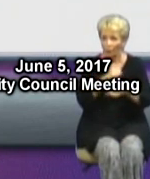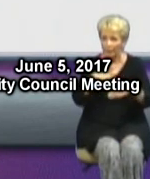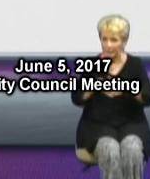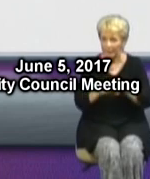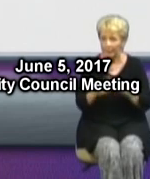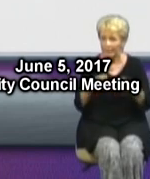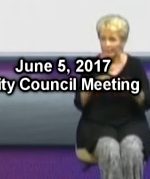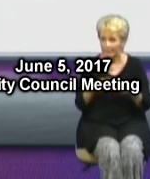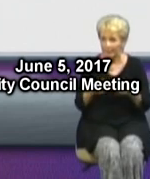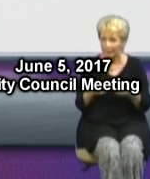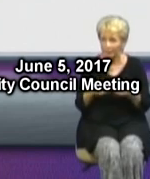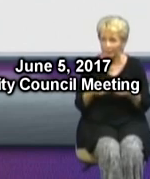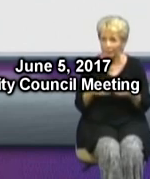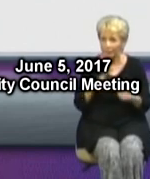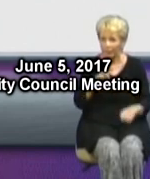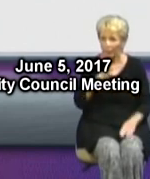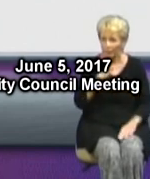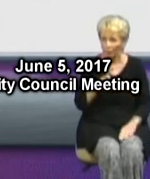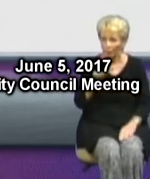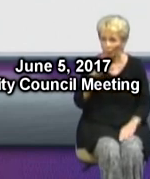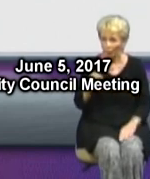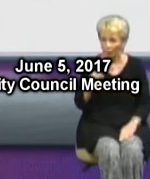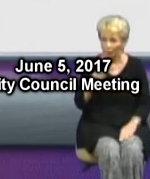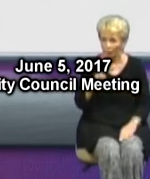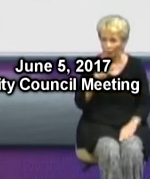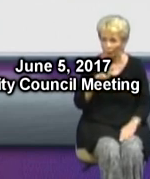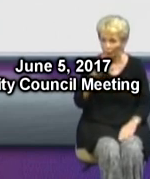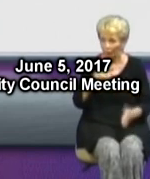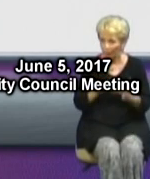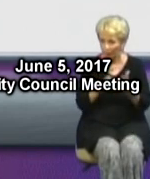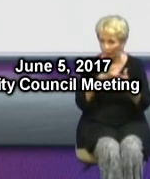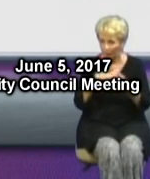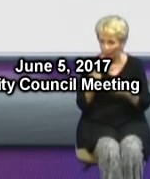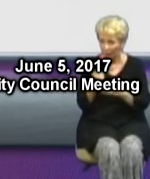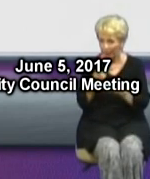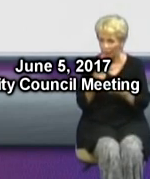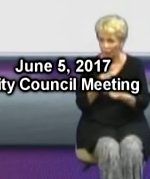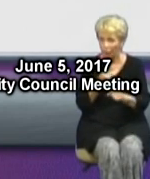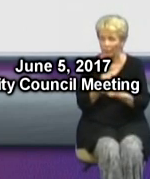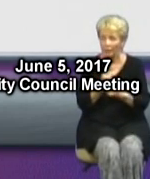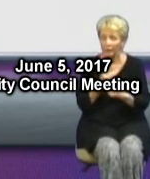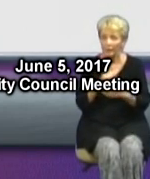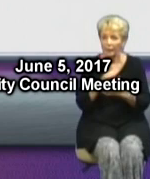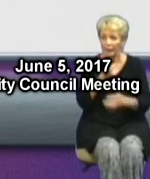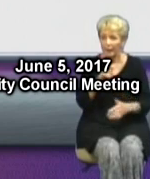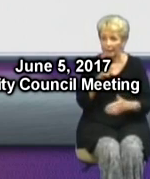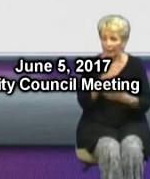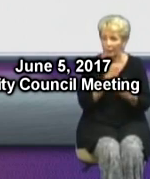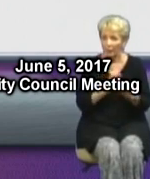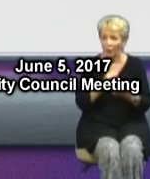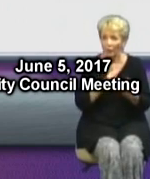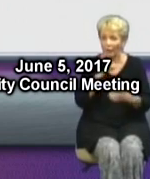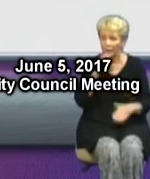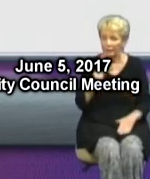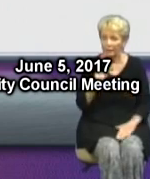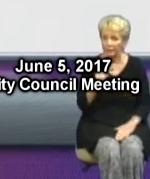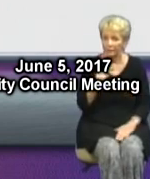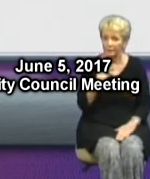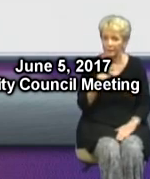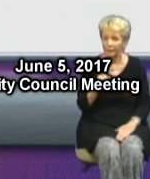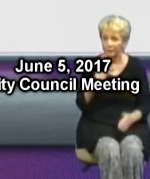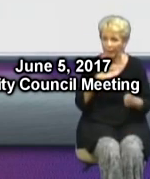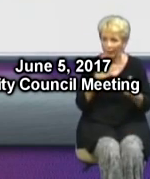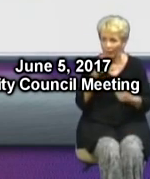city. It is almost $2.2 million next year. The IT part of that is